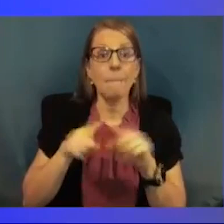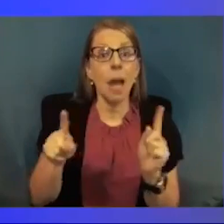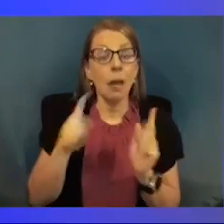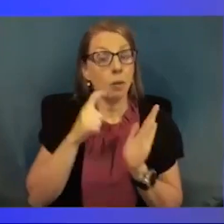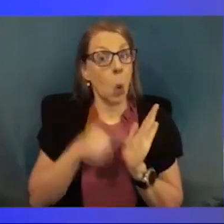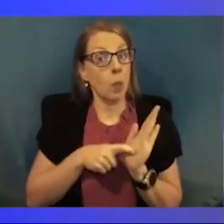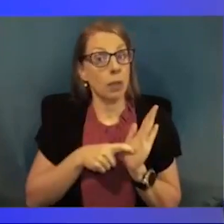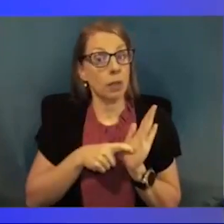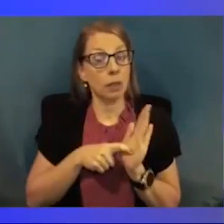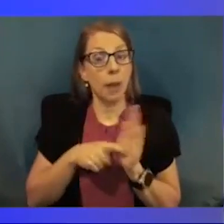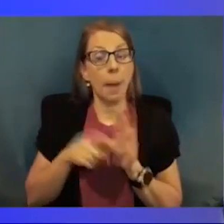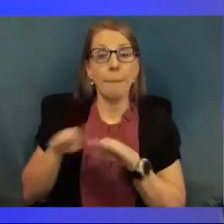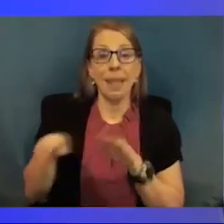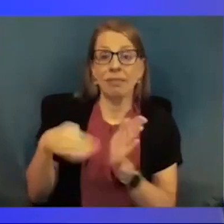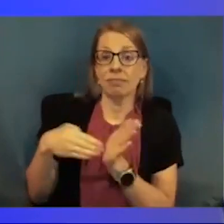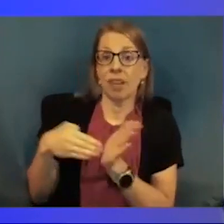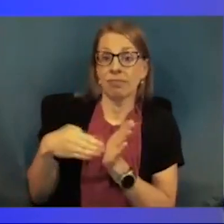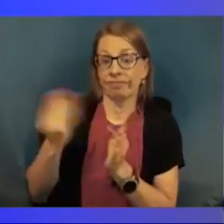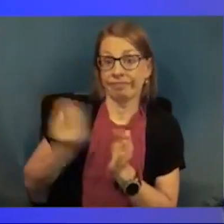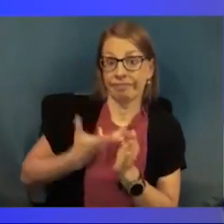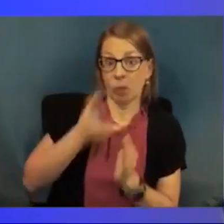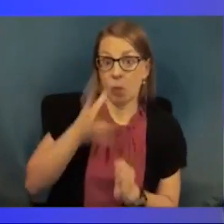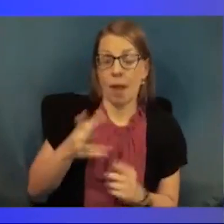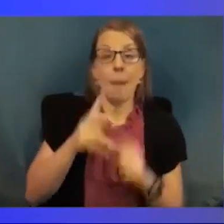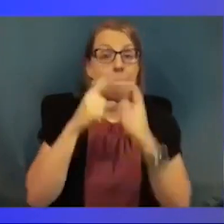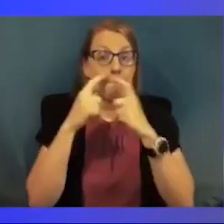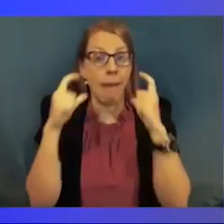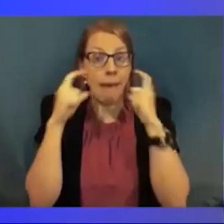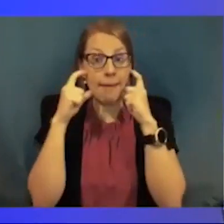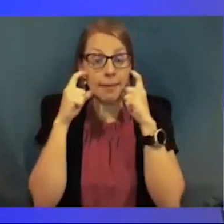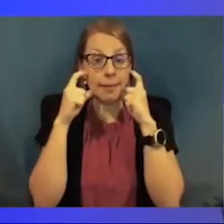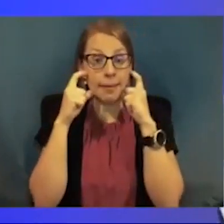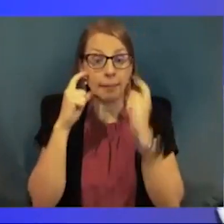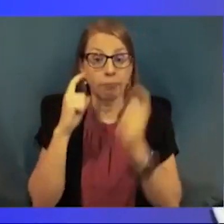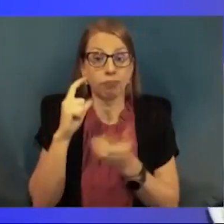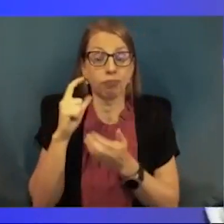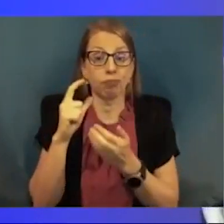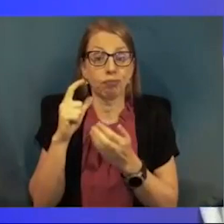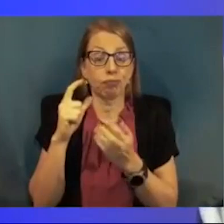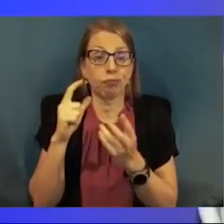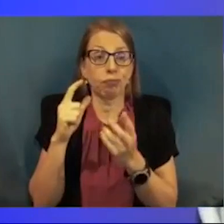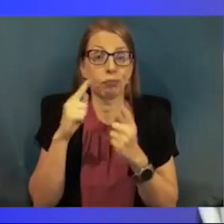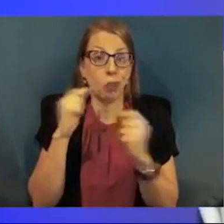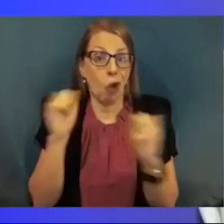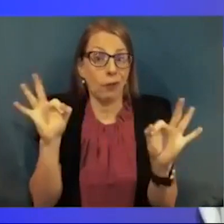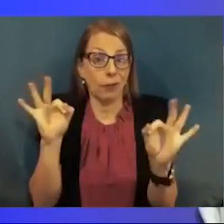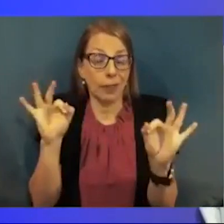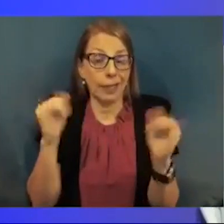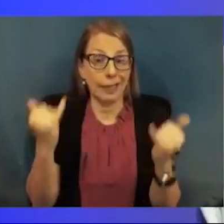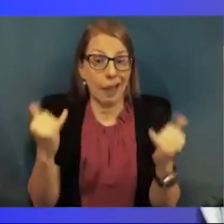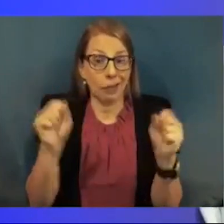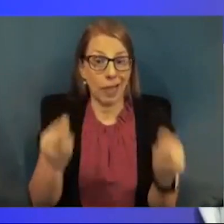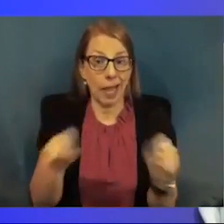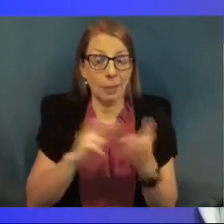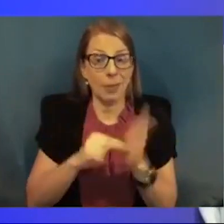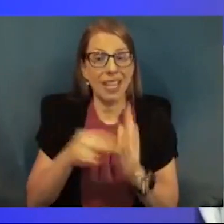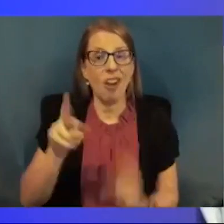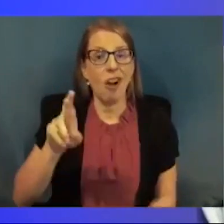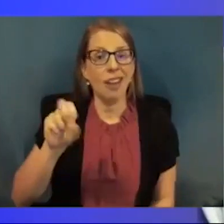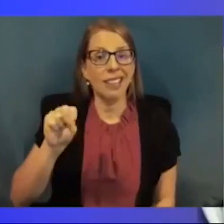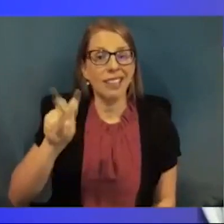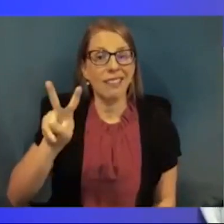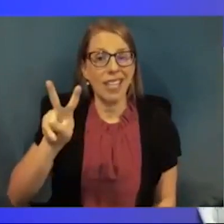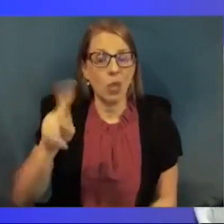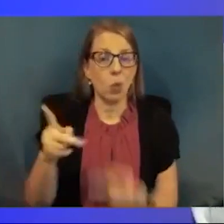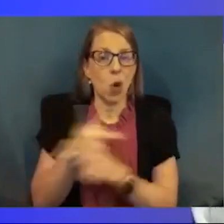us, since masking has been lessened or the restrictions have been lessened, there have been a lot more RSV cases and other types of